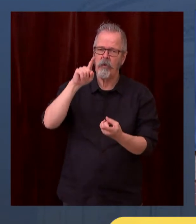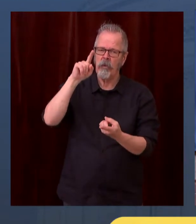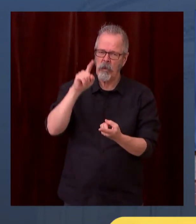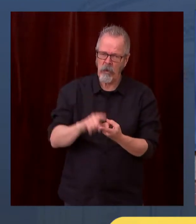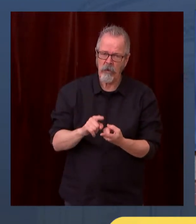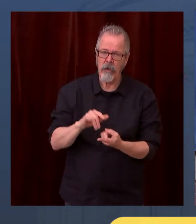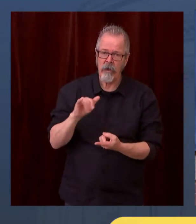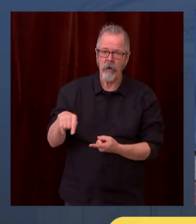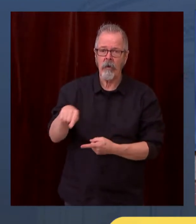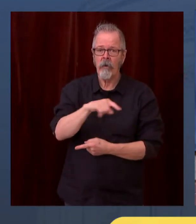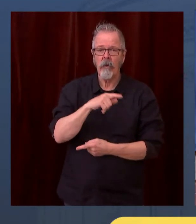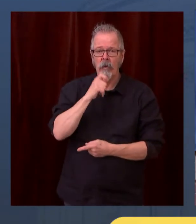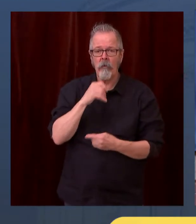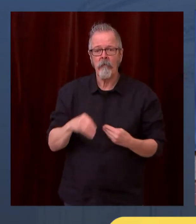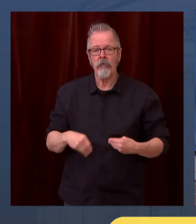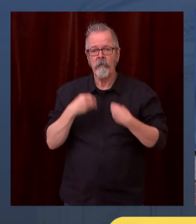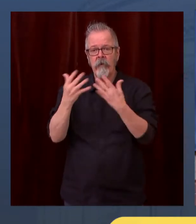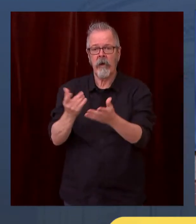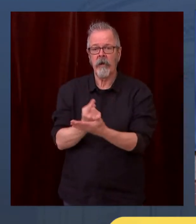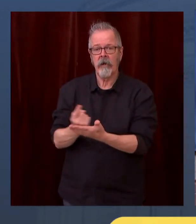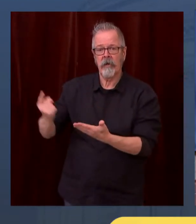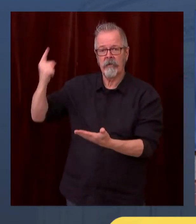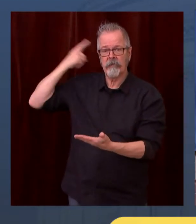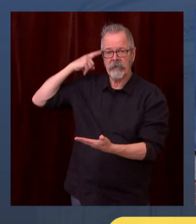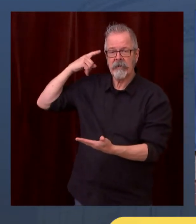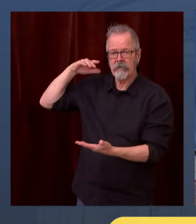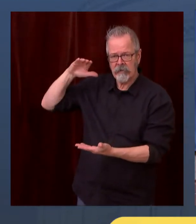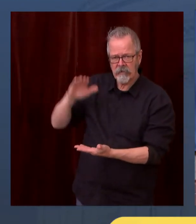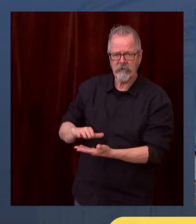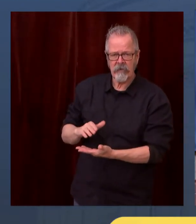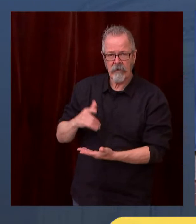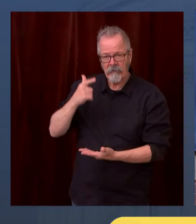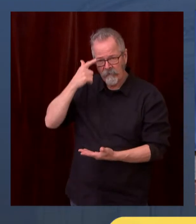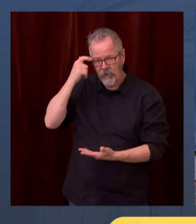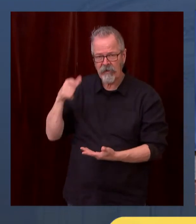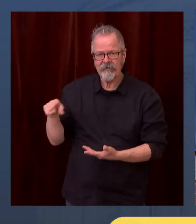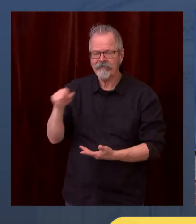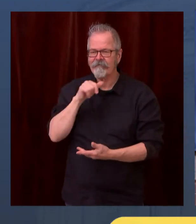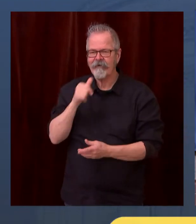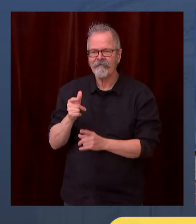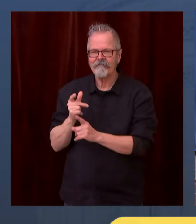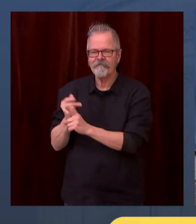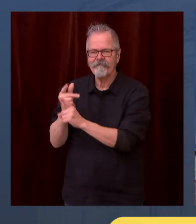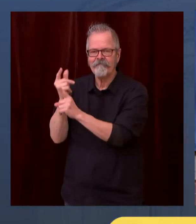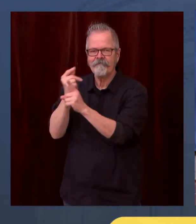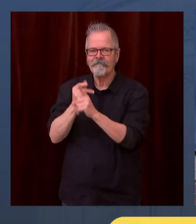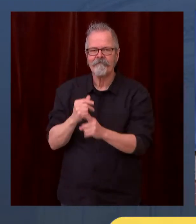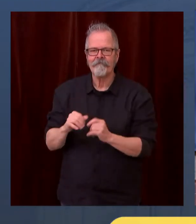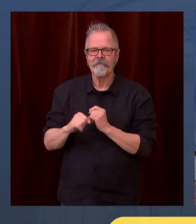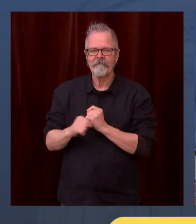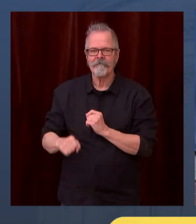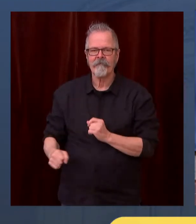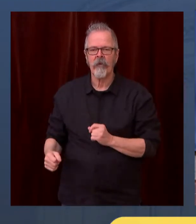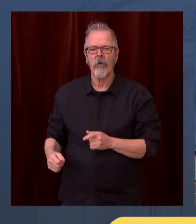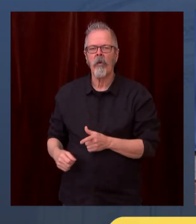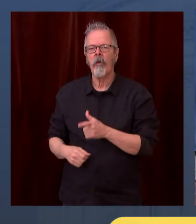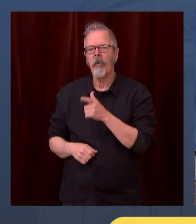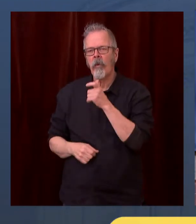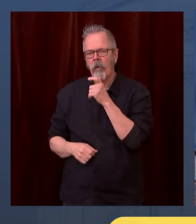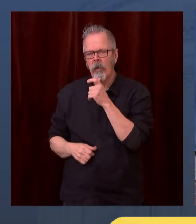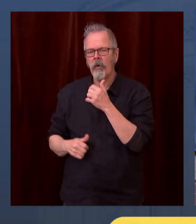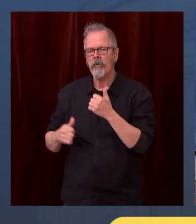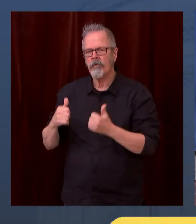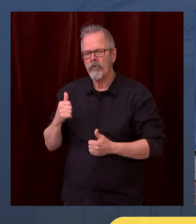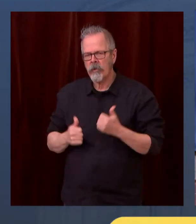because they did not use their allotment fast enough. But can you tell us who they were or in which counties they were located,